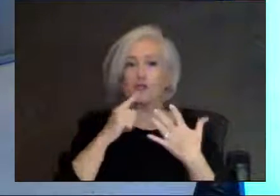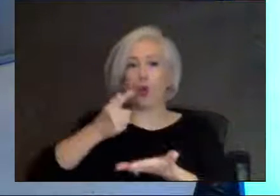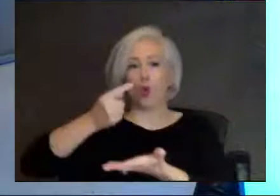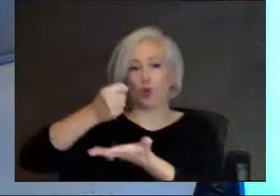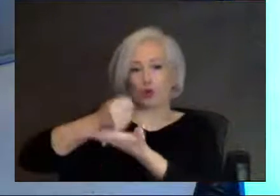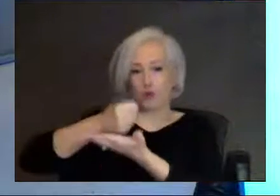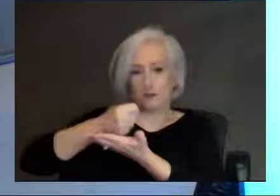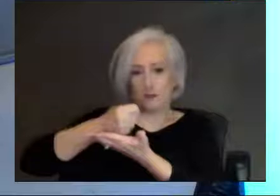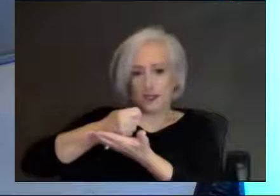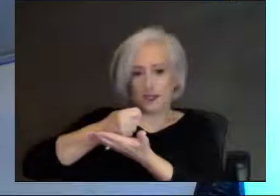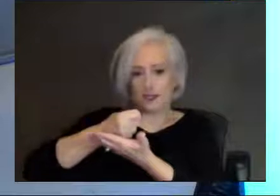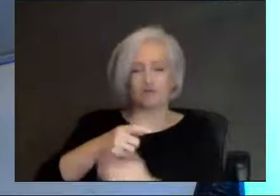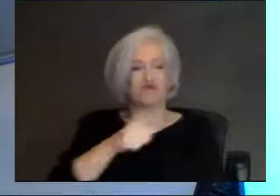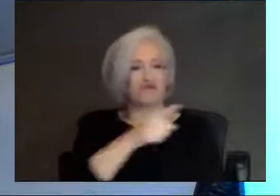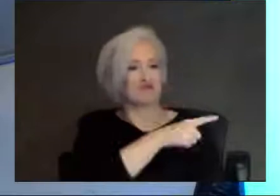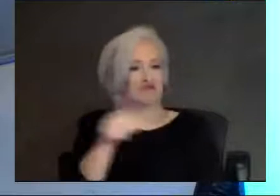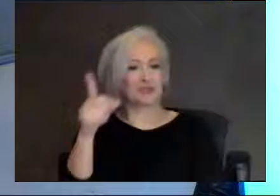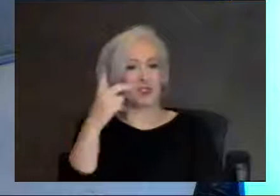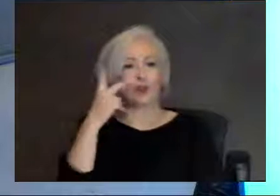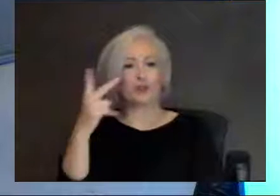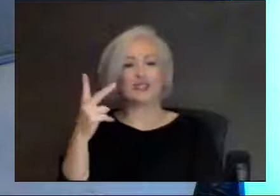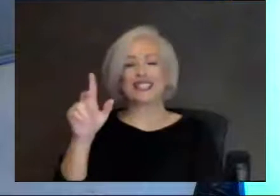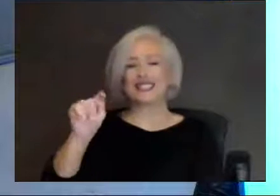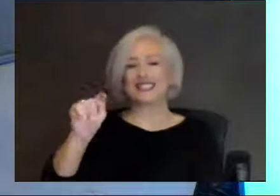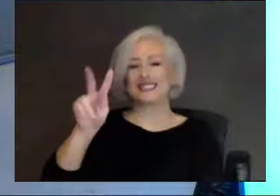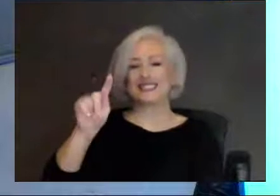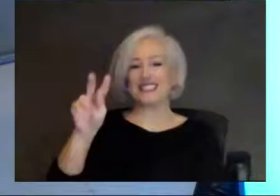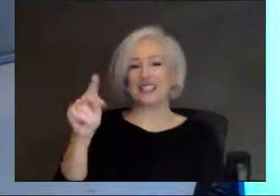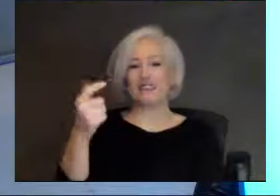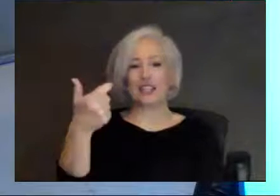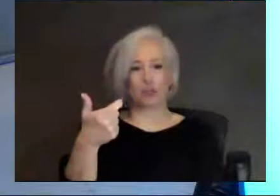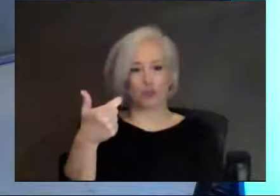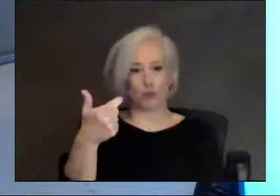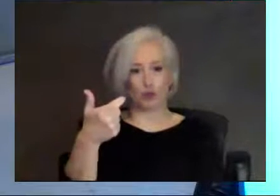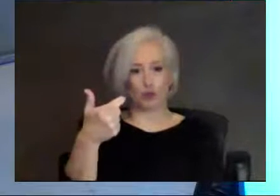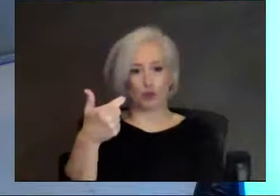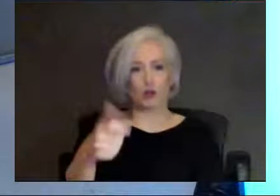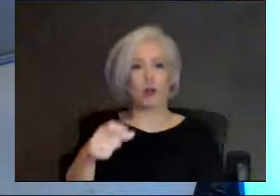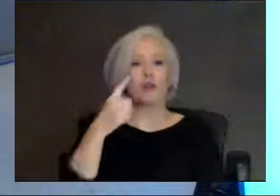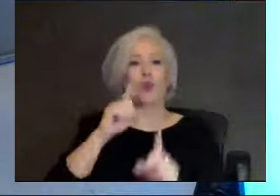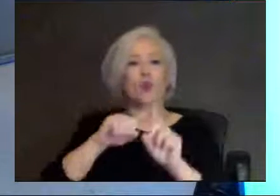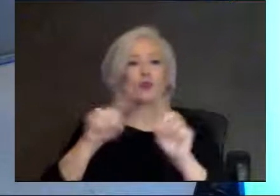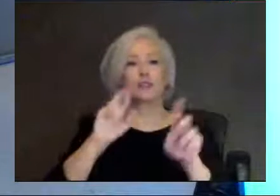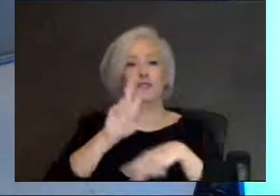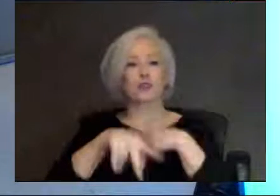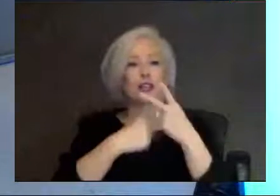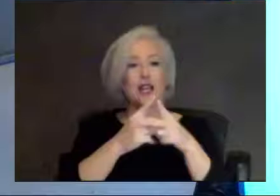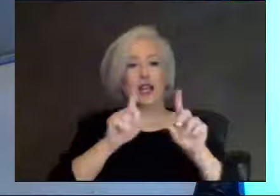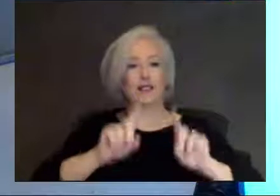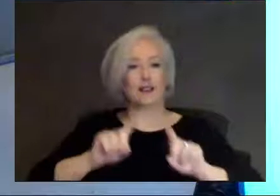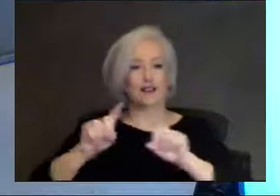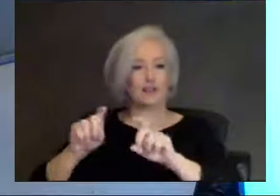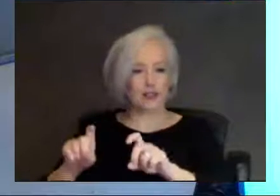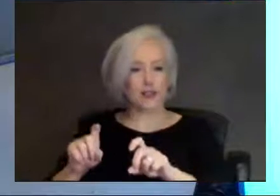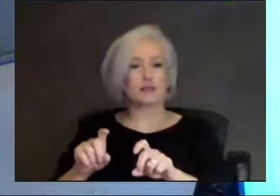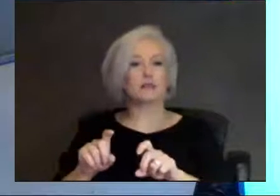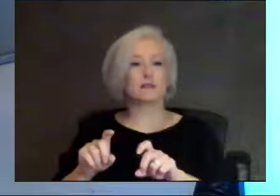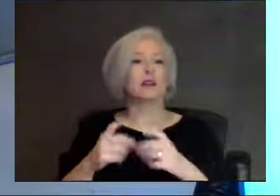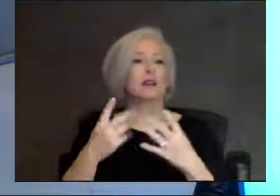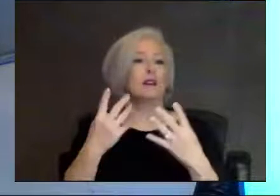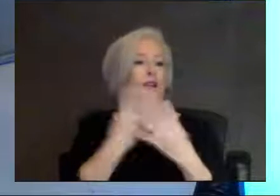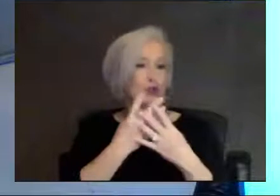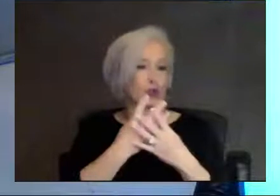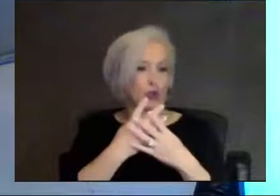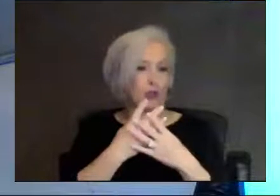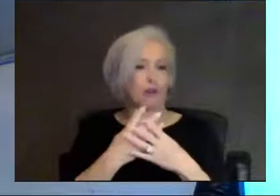seen commercials for tests that are used to screen for colorectal cancer, and